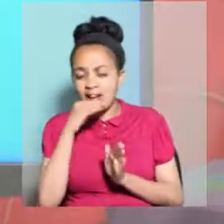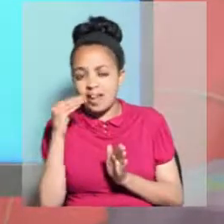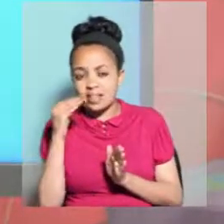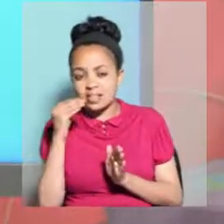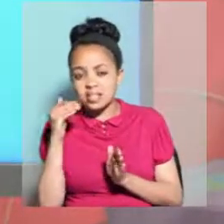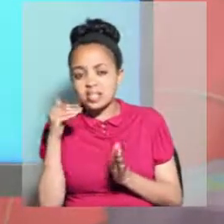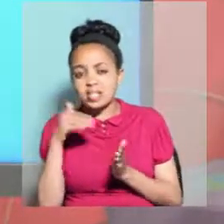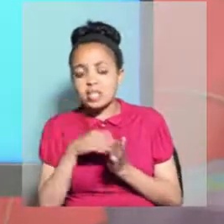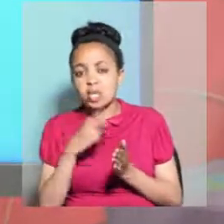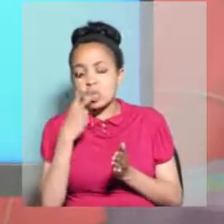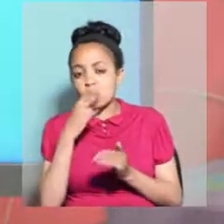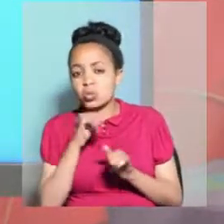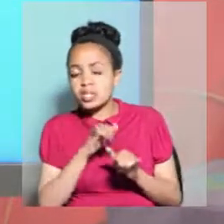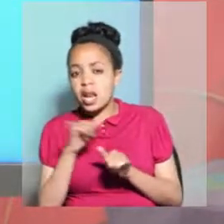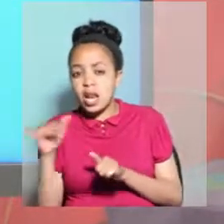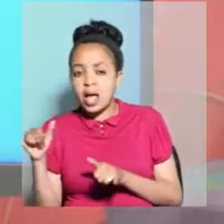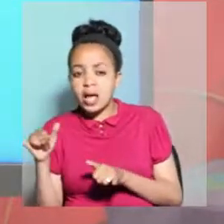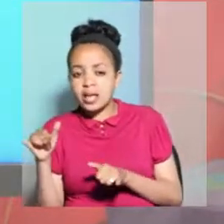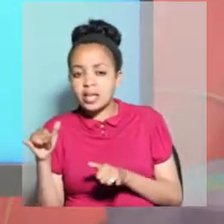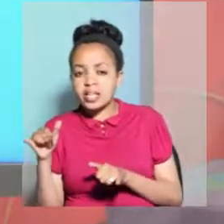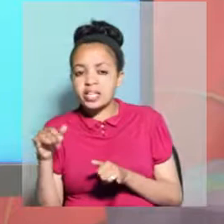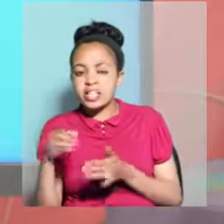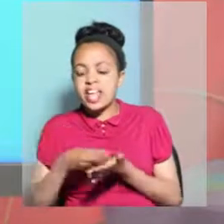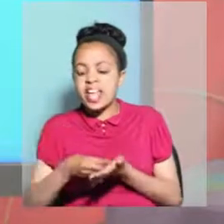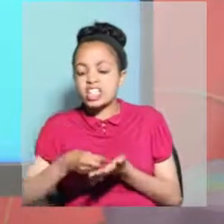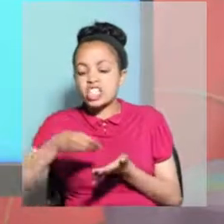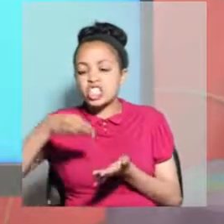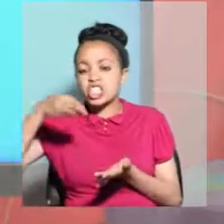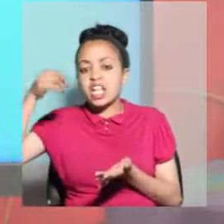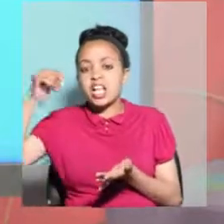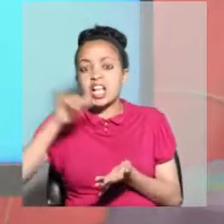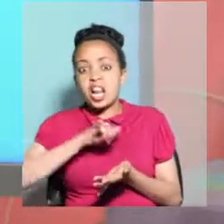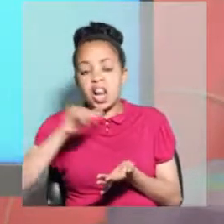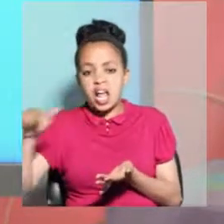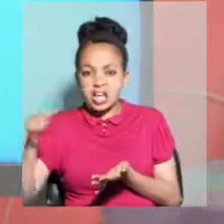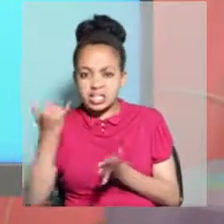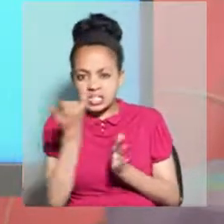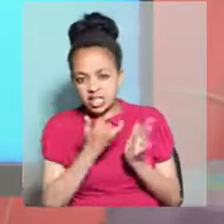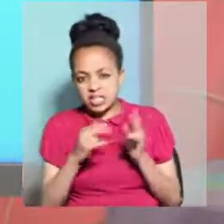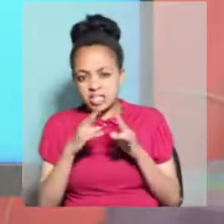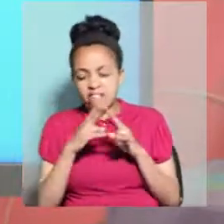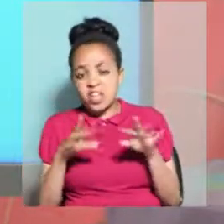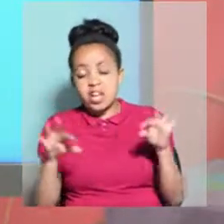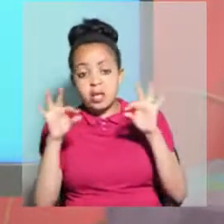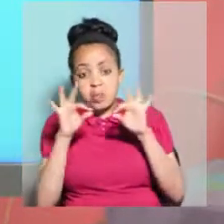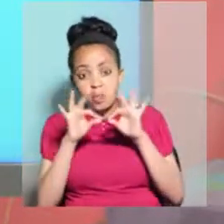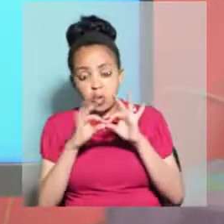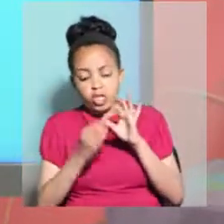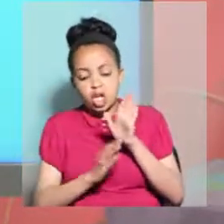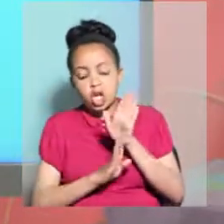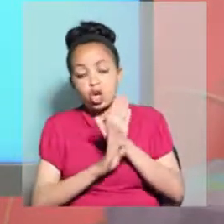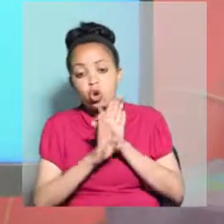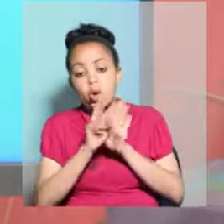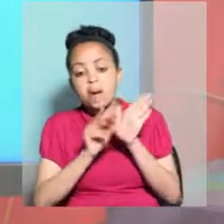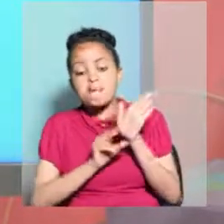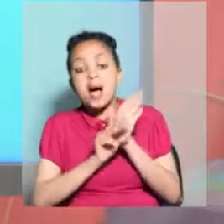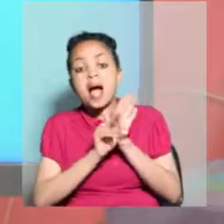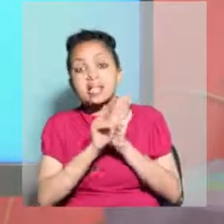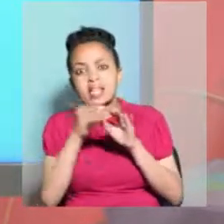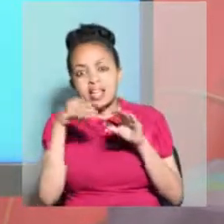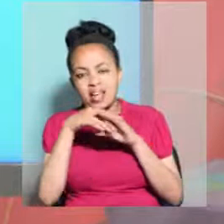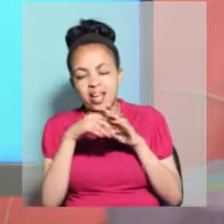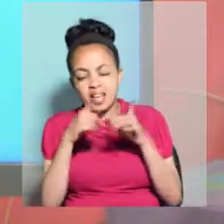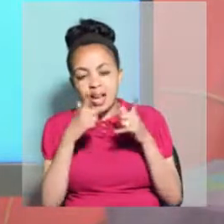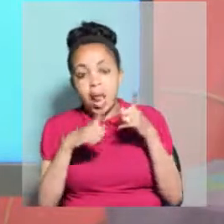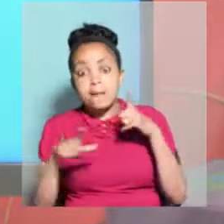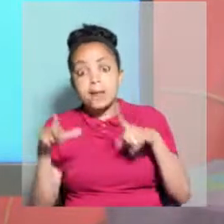again it is looks like just like a jelly-like structure, which is very important in growing bacteria in